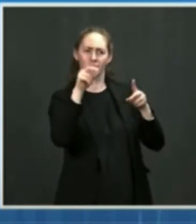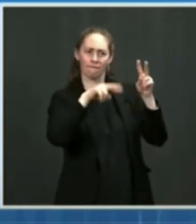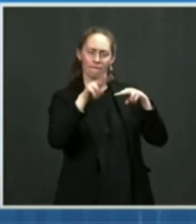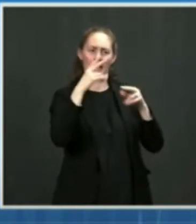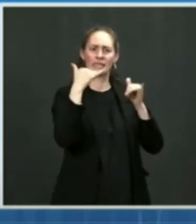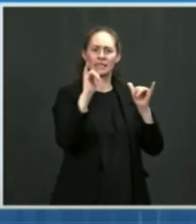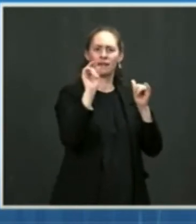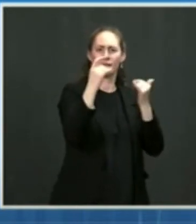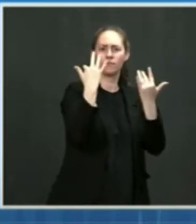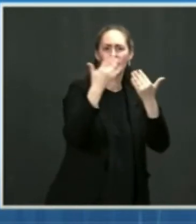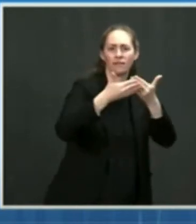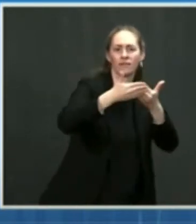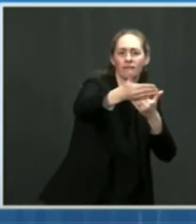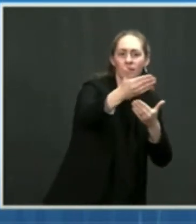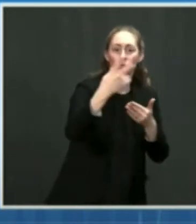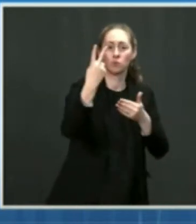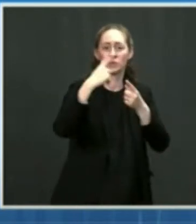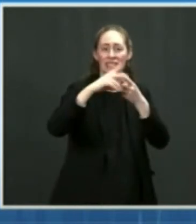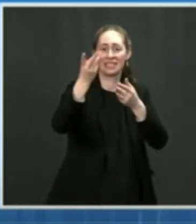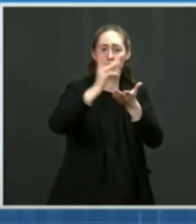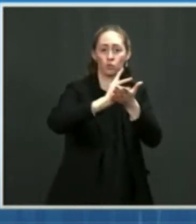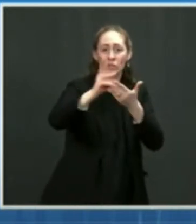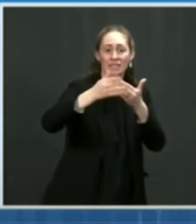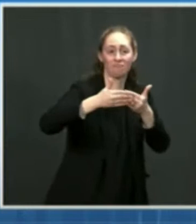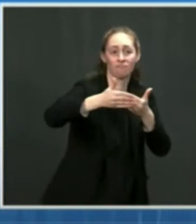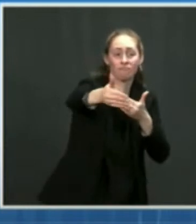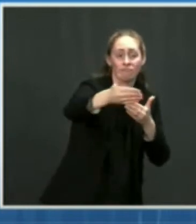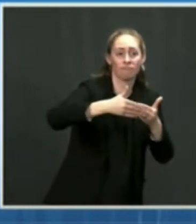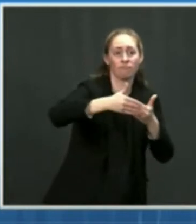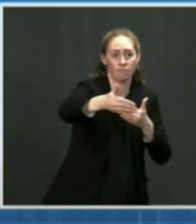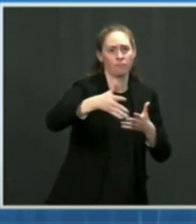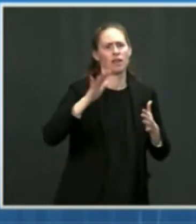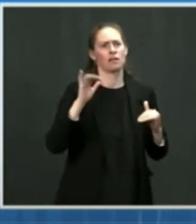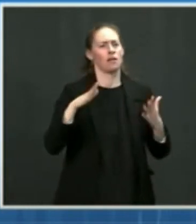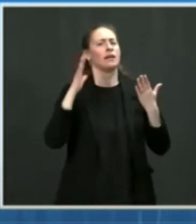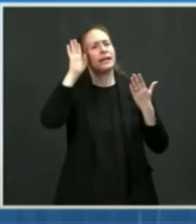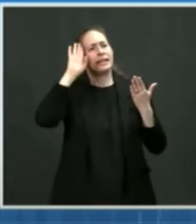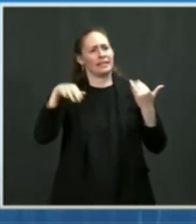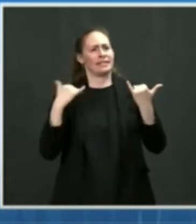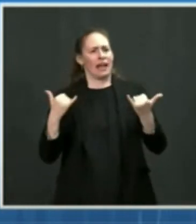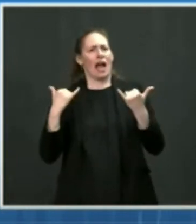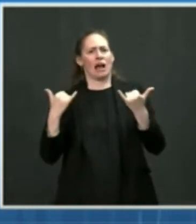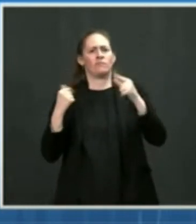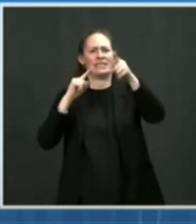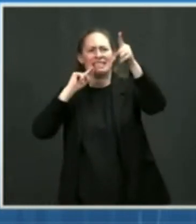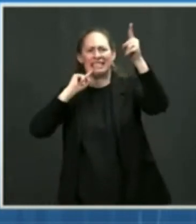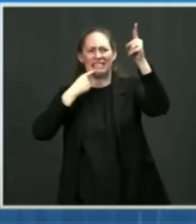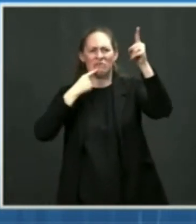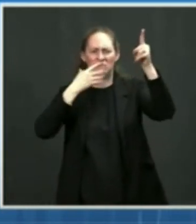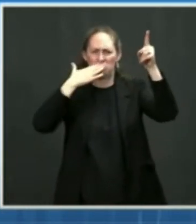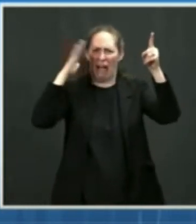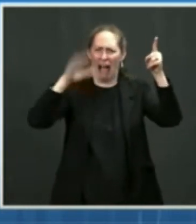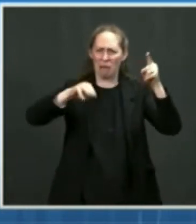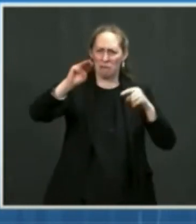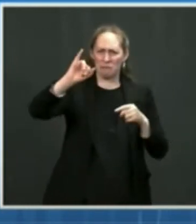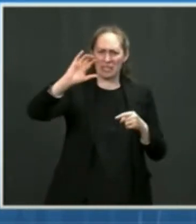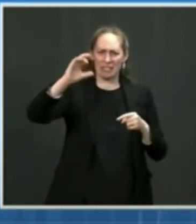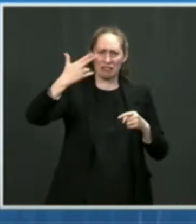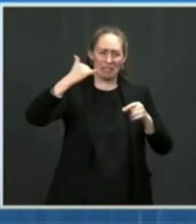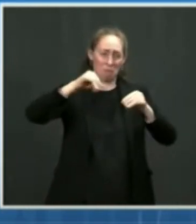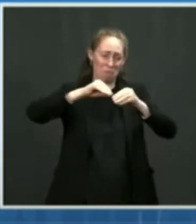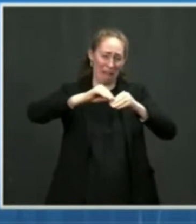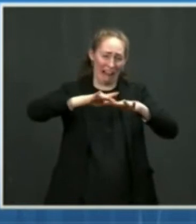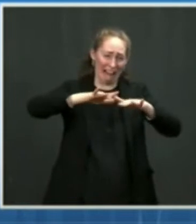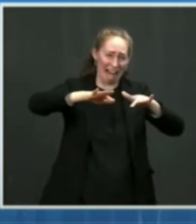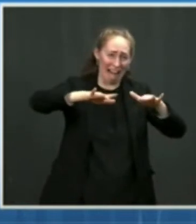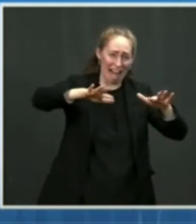acute situation, extraordinary number of cases like we have in Michigan, the answer is not necessarily to give vaccine. In